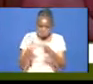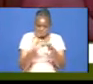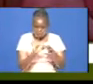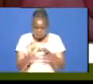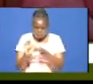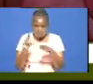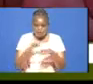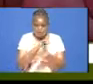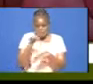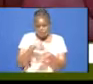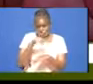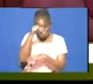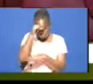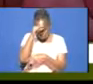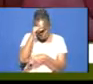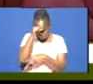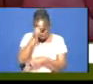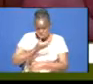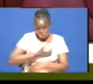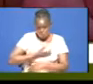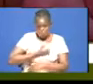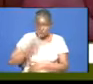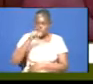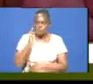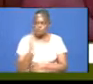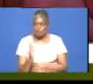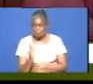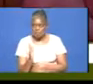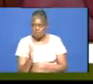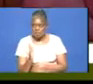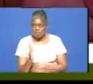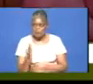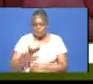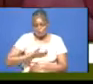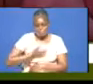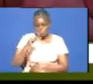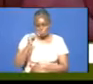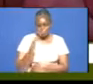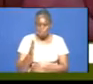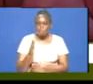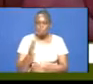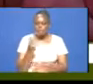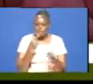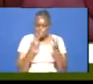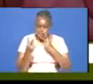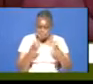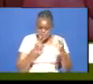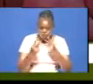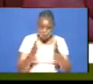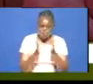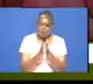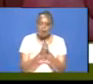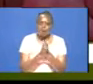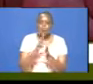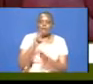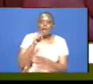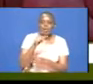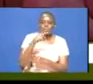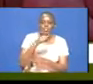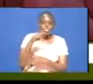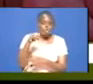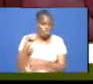National Government, the Council of Governors, though the next Council of Governors never gave their views, and even the non-governmental